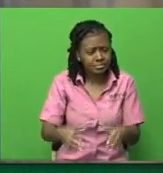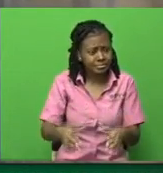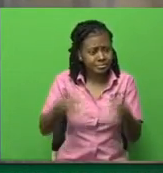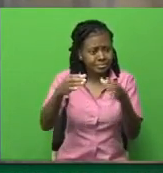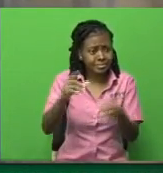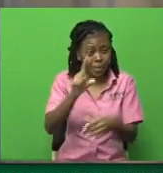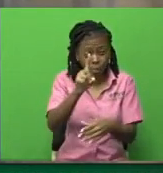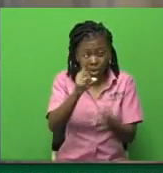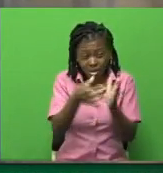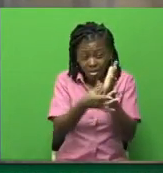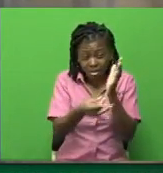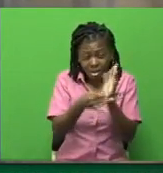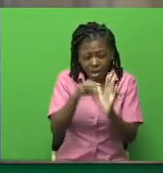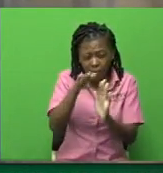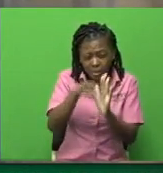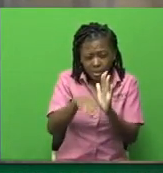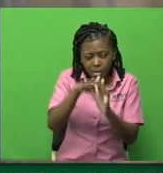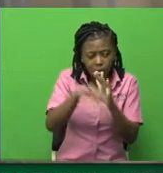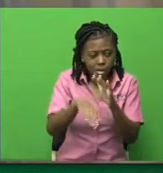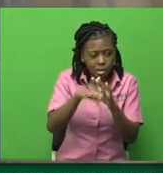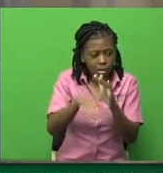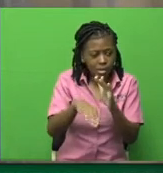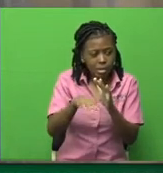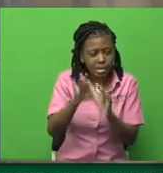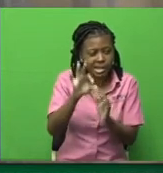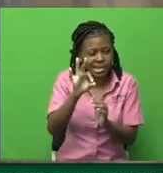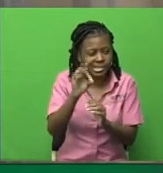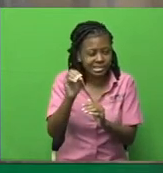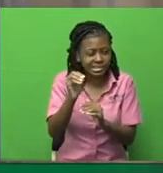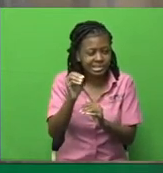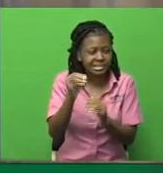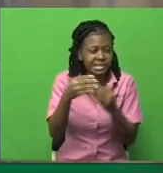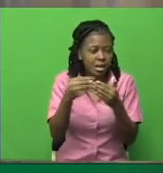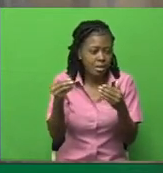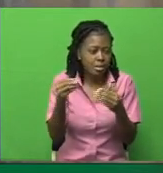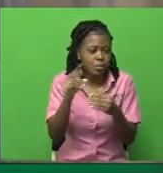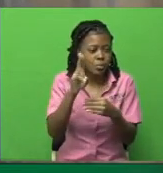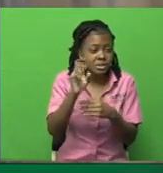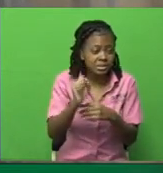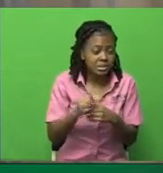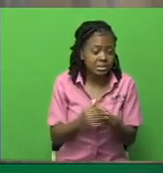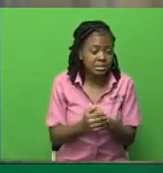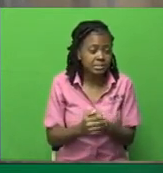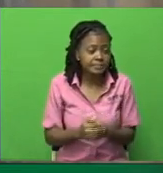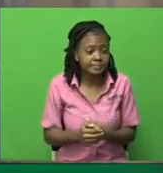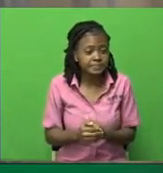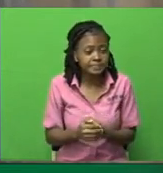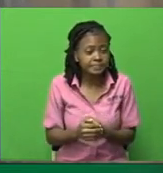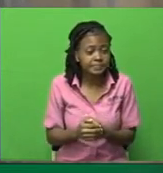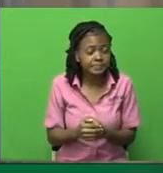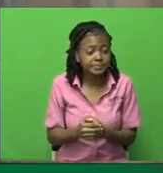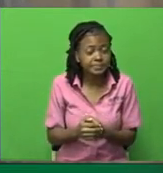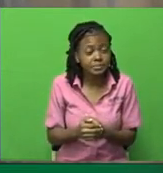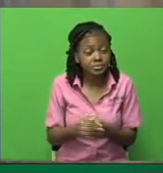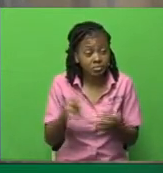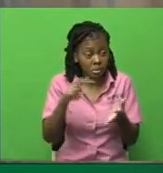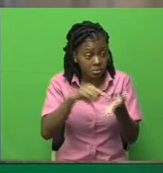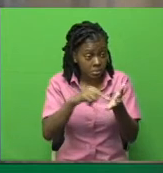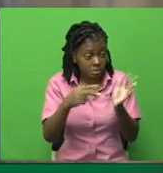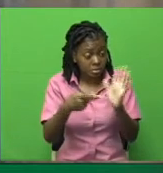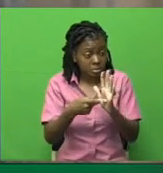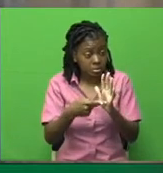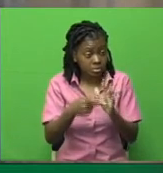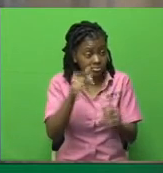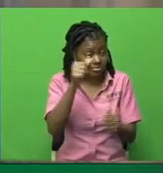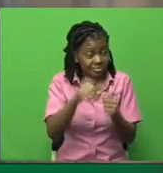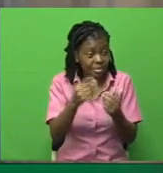90 dollars per barrel the minister projected this alone marries a reduction in the Target price in the budget